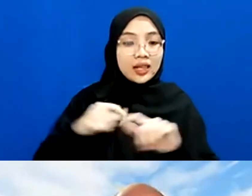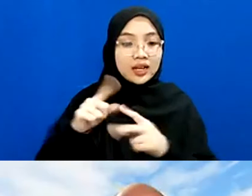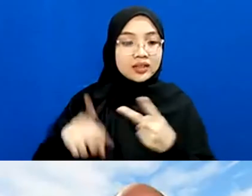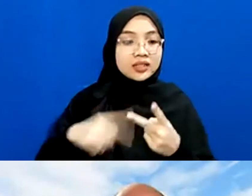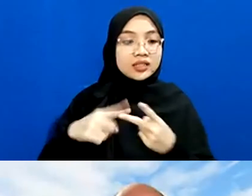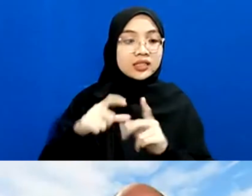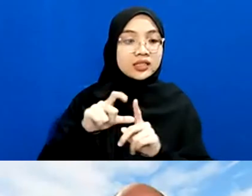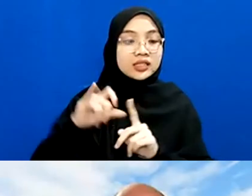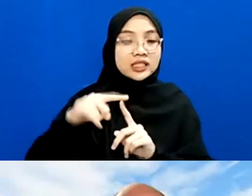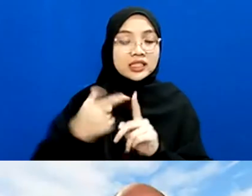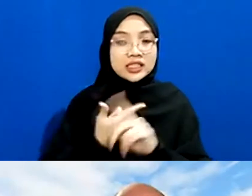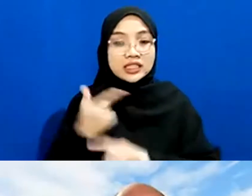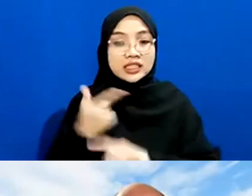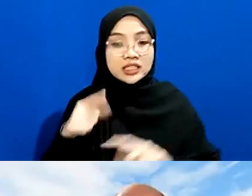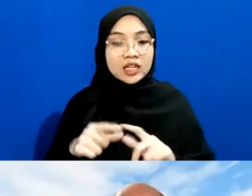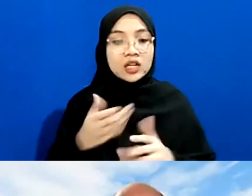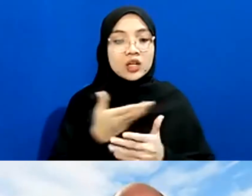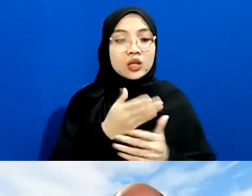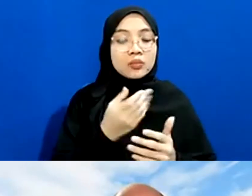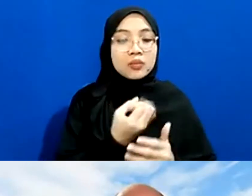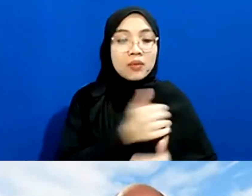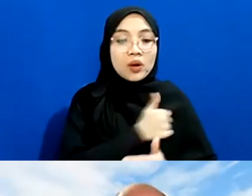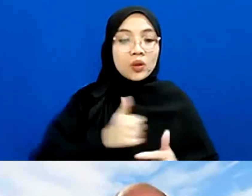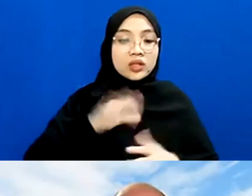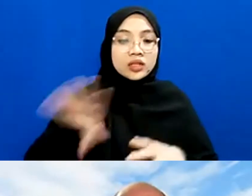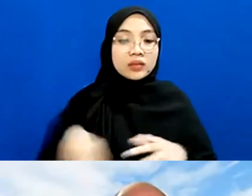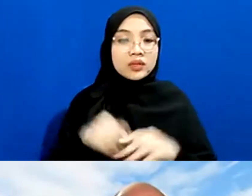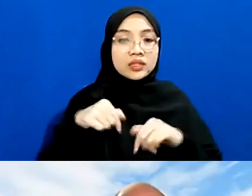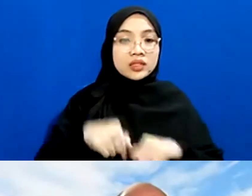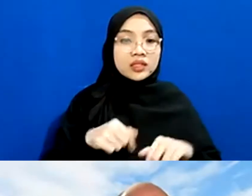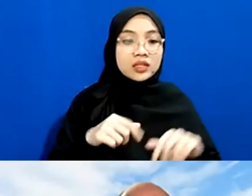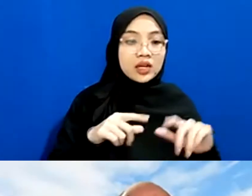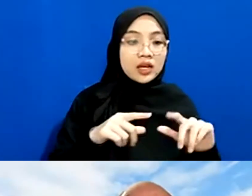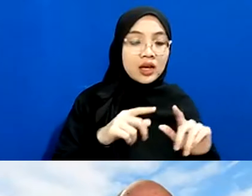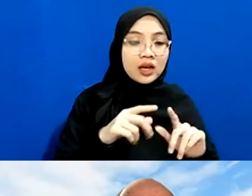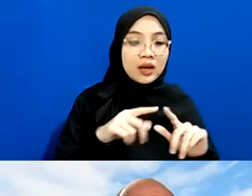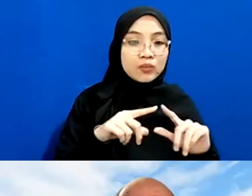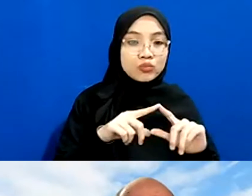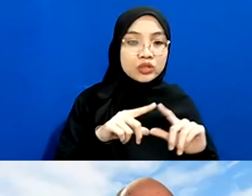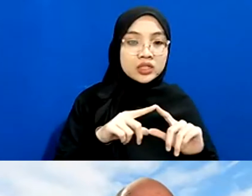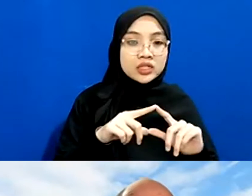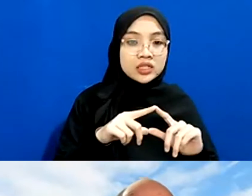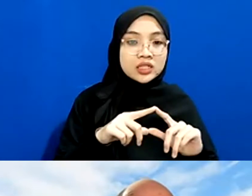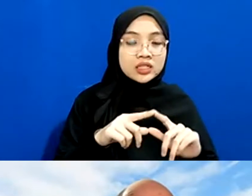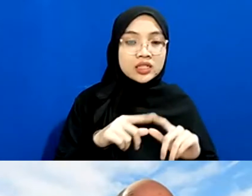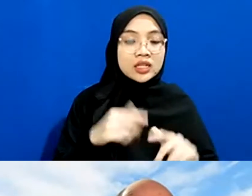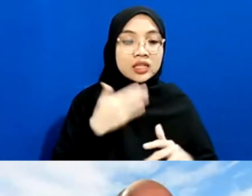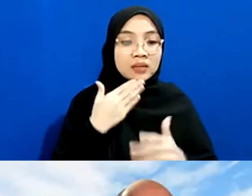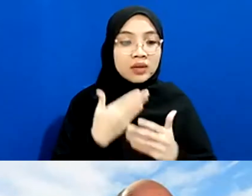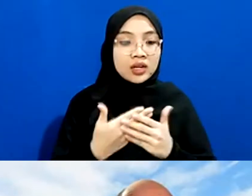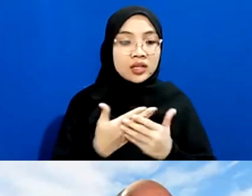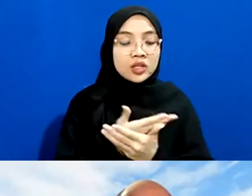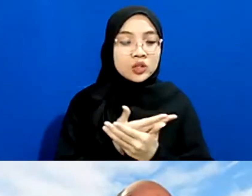all members present in here. I don't know whether Mbak Ampuni is in here or not, and all